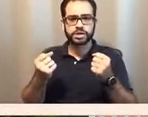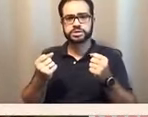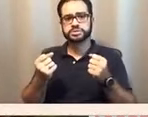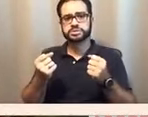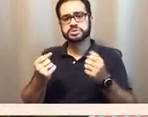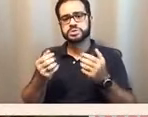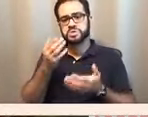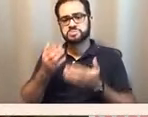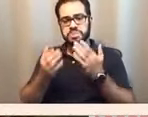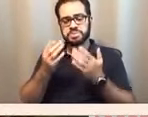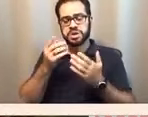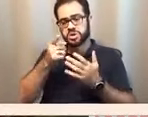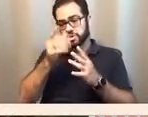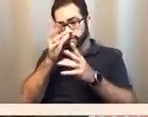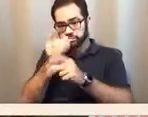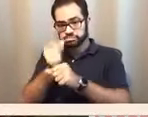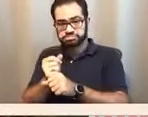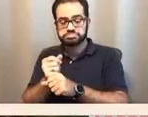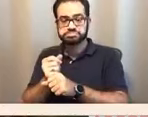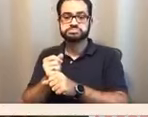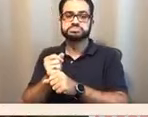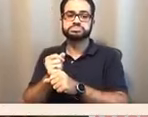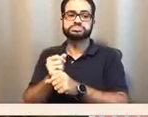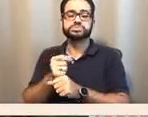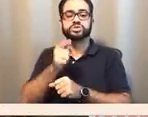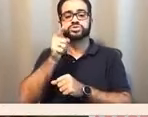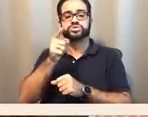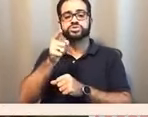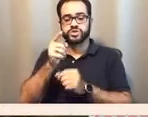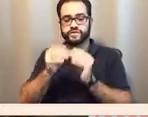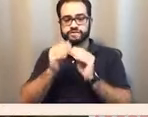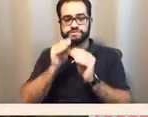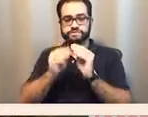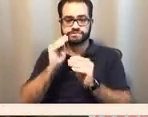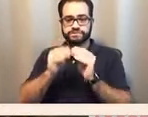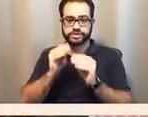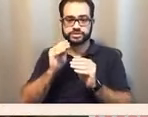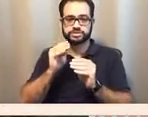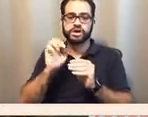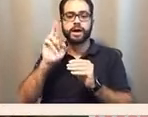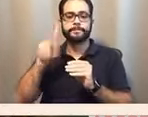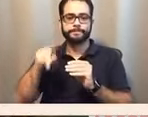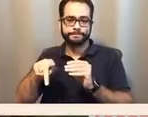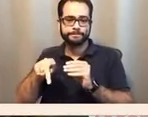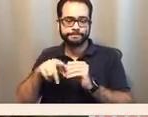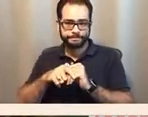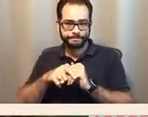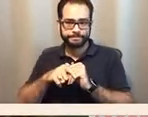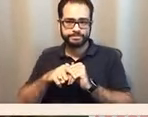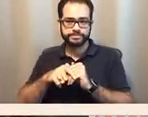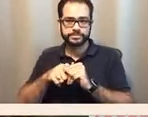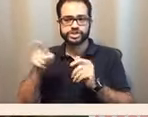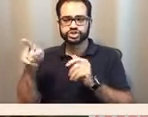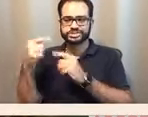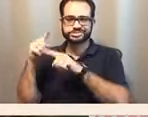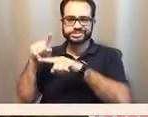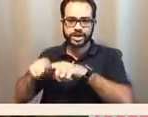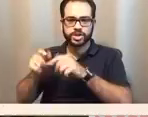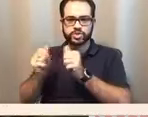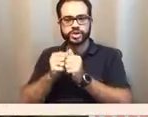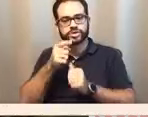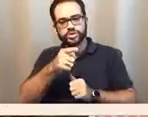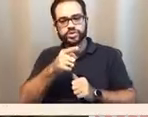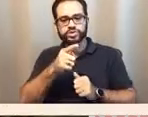attention. And you're the fixer-upper. She's leaning on you to fix up things, leaning on you